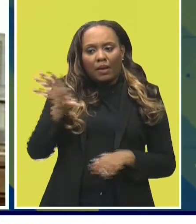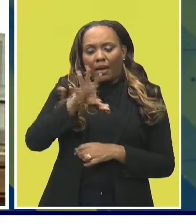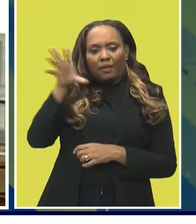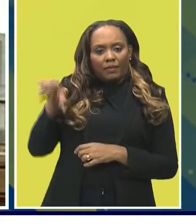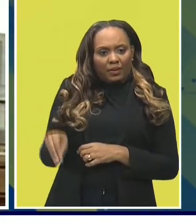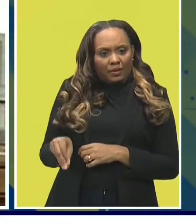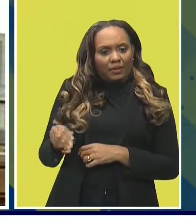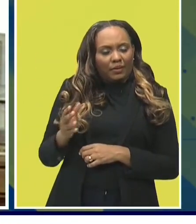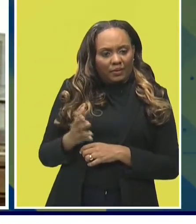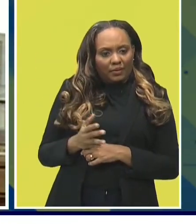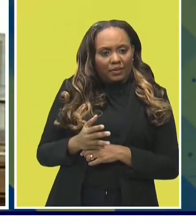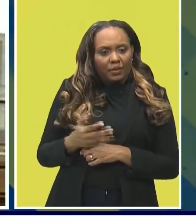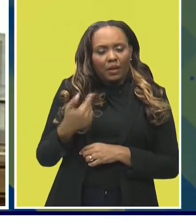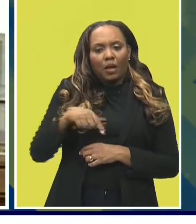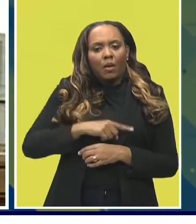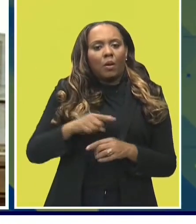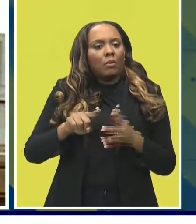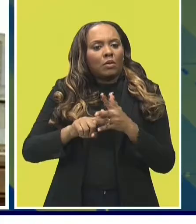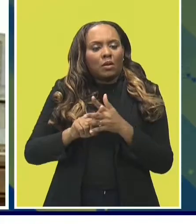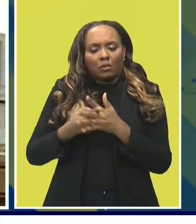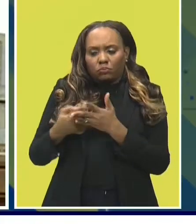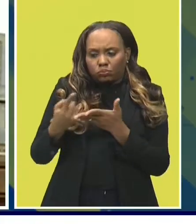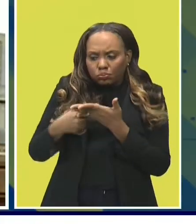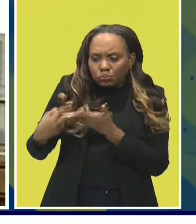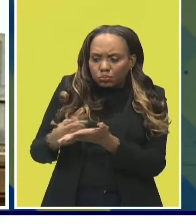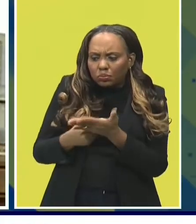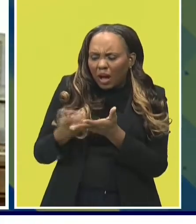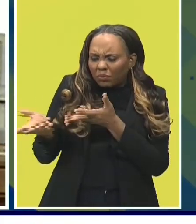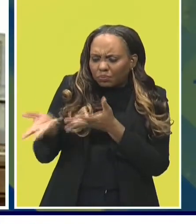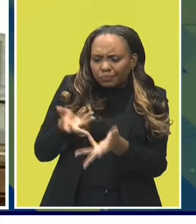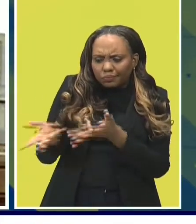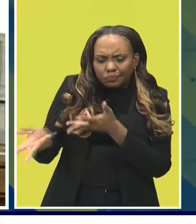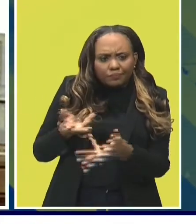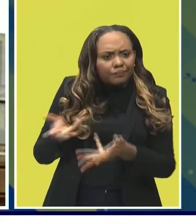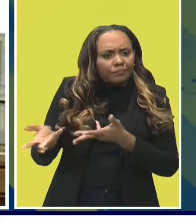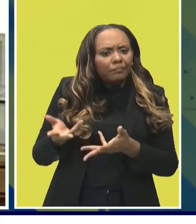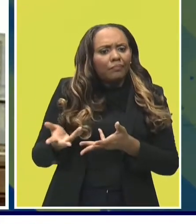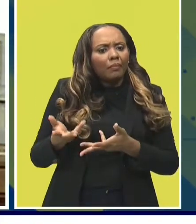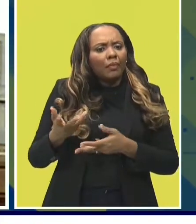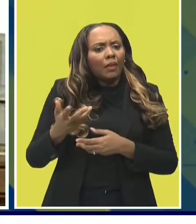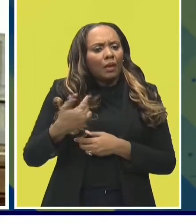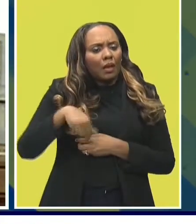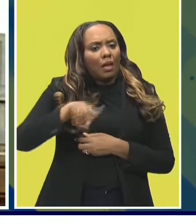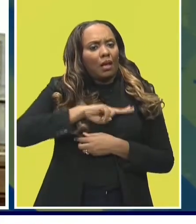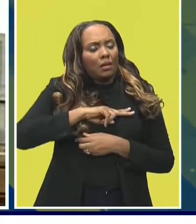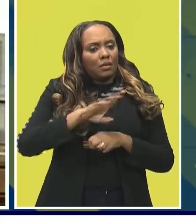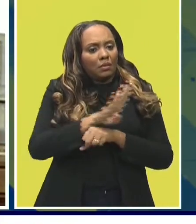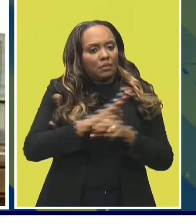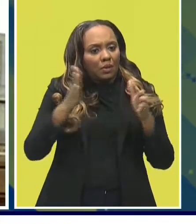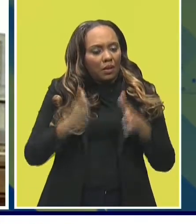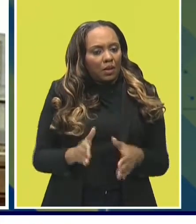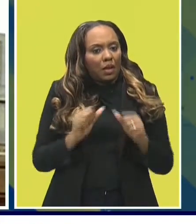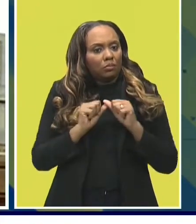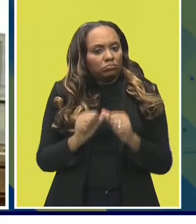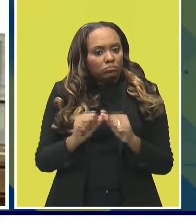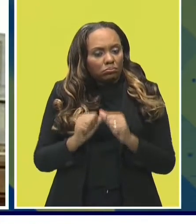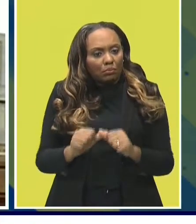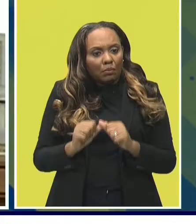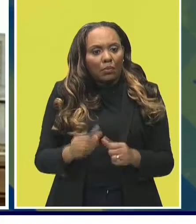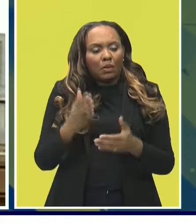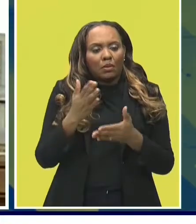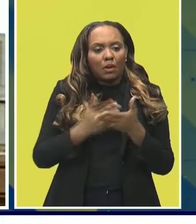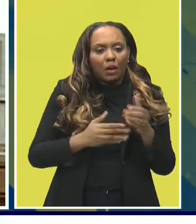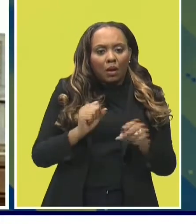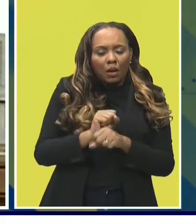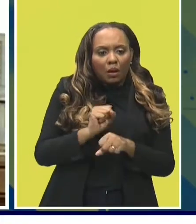have started to engage actively on that, sir, and we are always saying, sir, is that for Barbadians, as we are continuing to do some of the work that